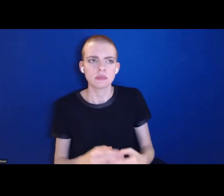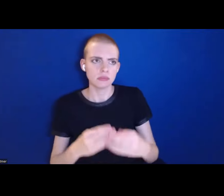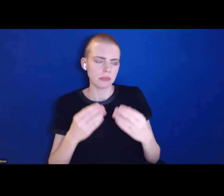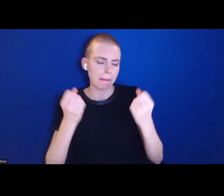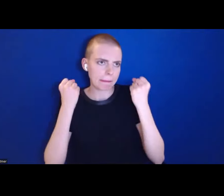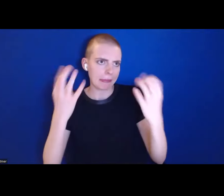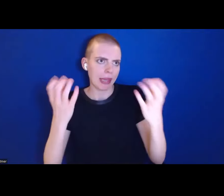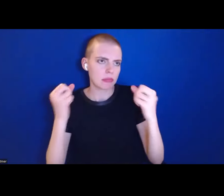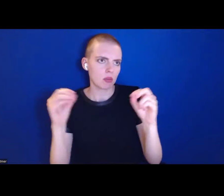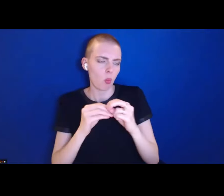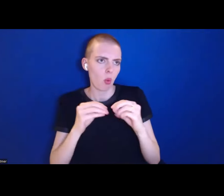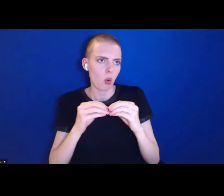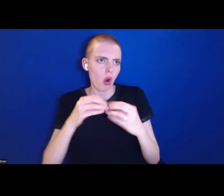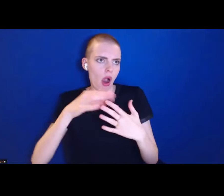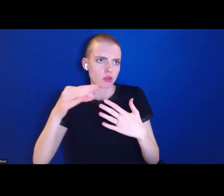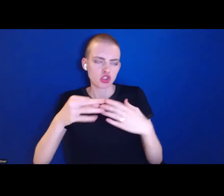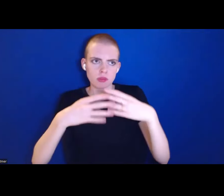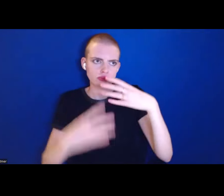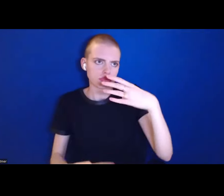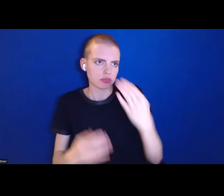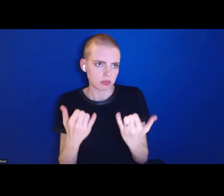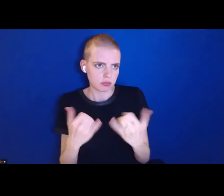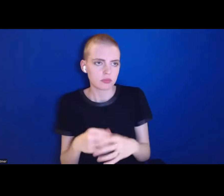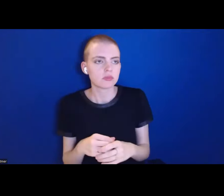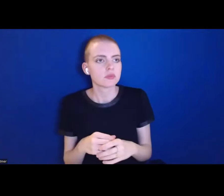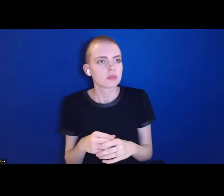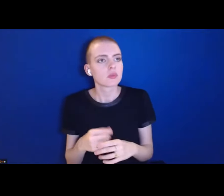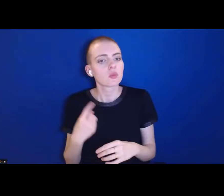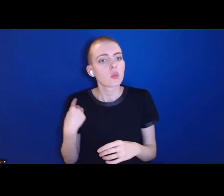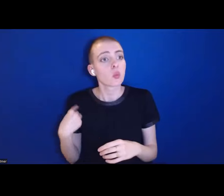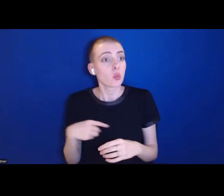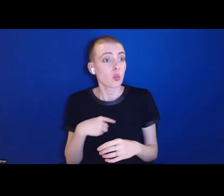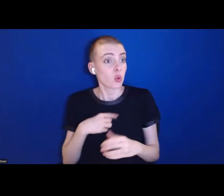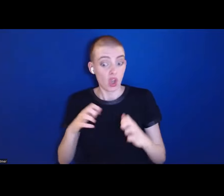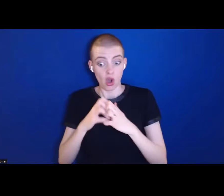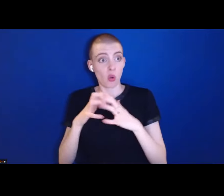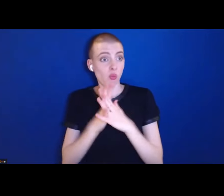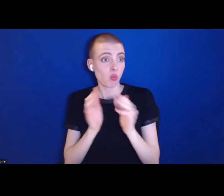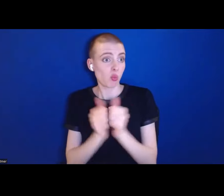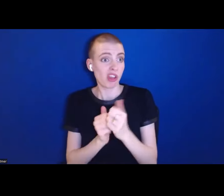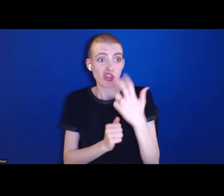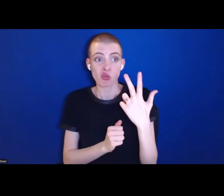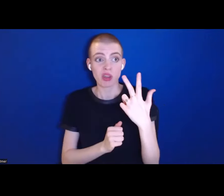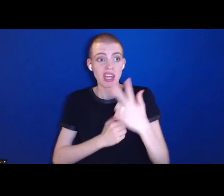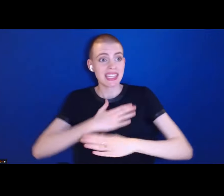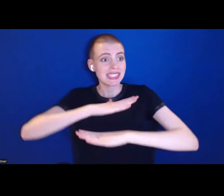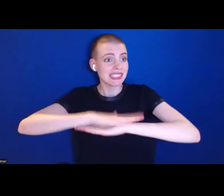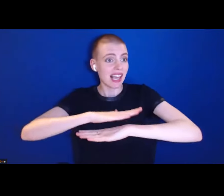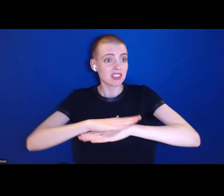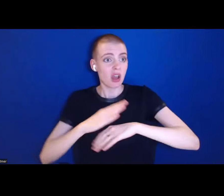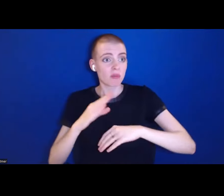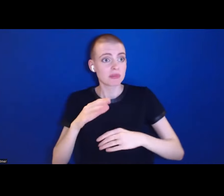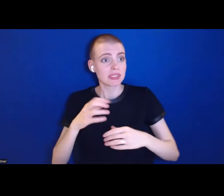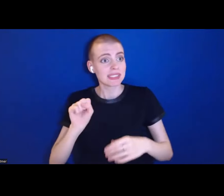now. We started with 3 next-engine desktop scanners and some other software